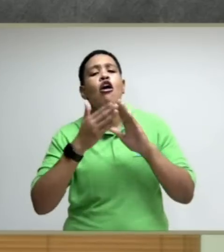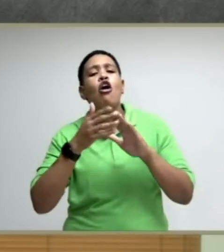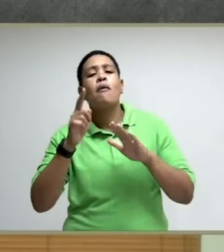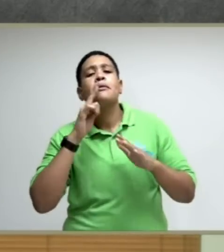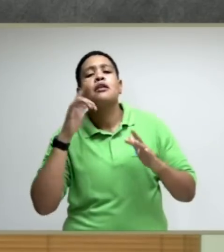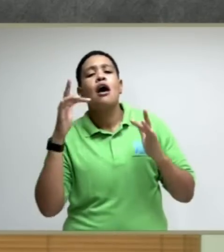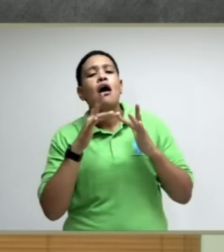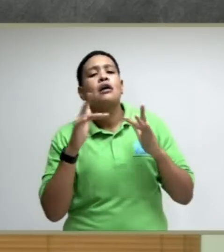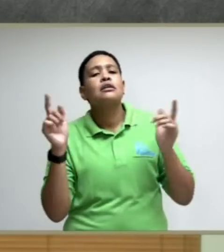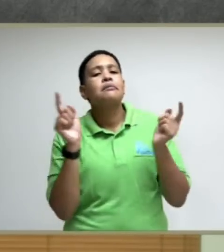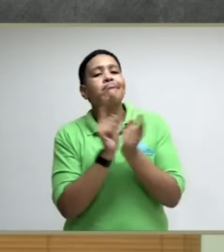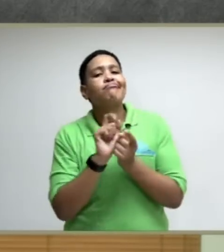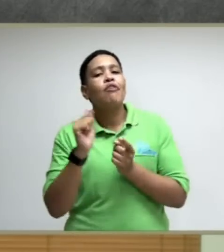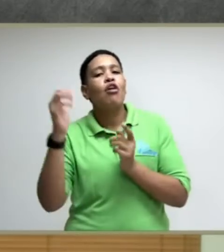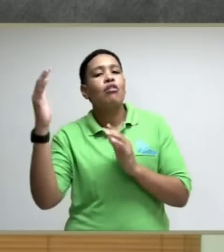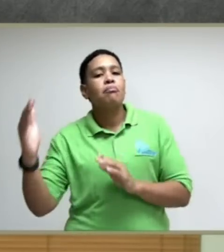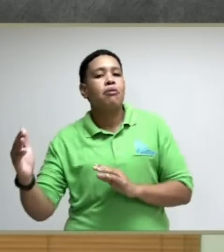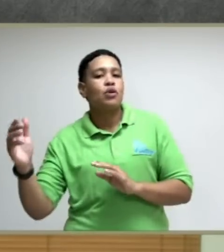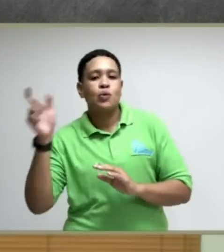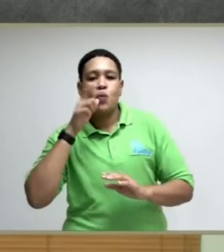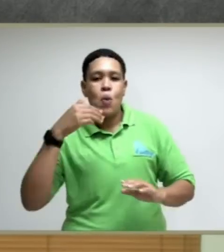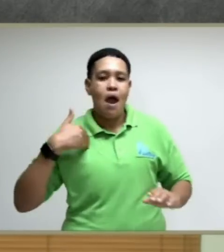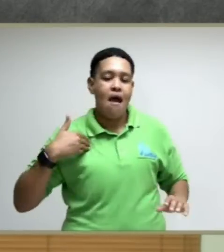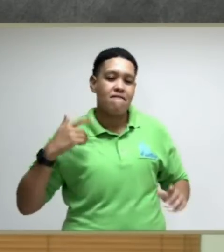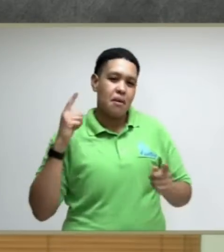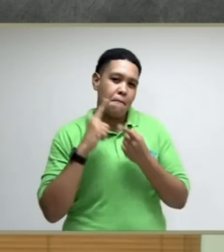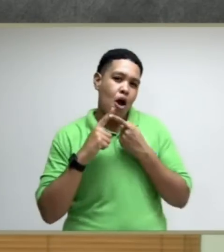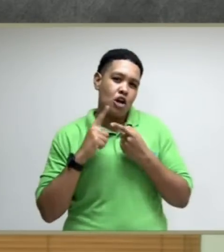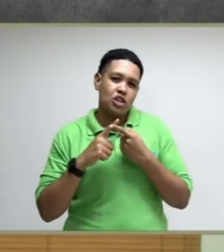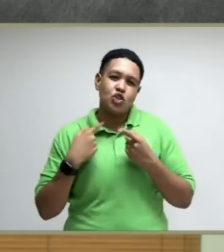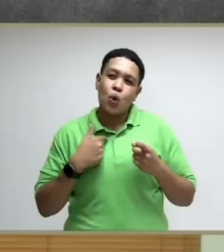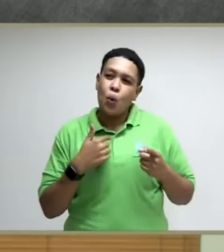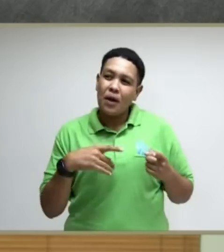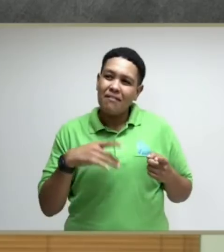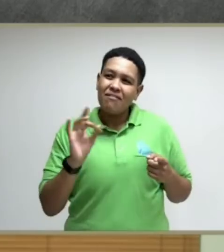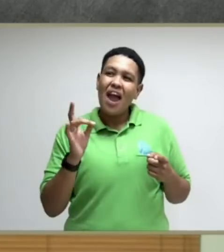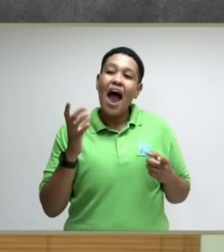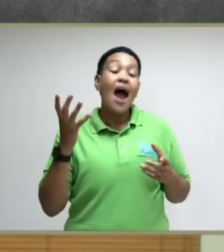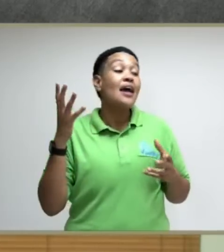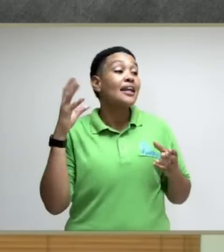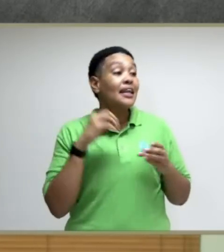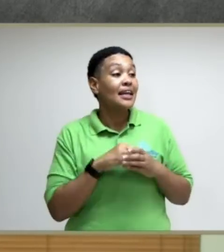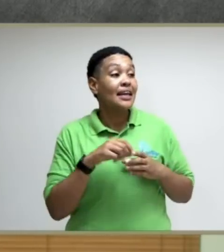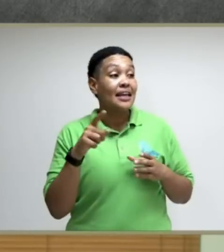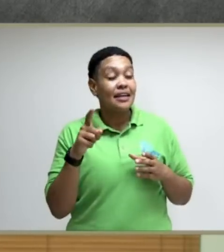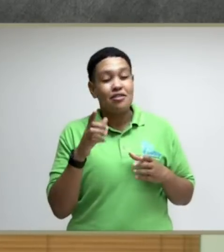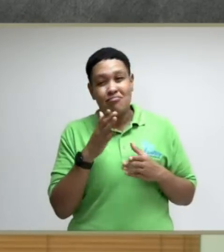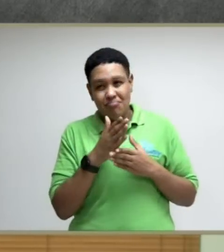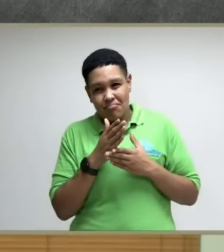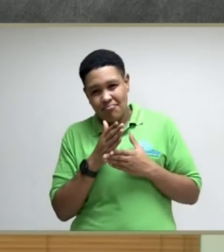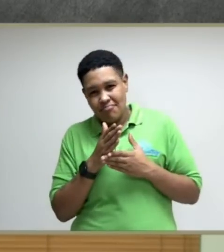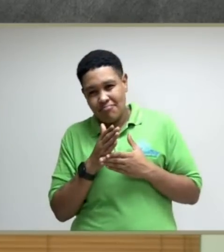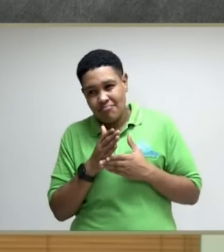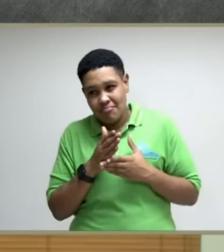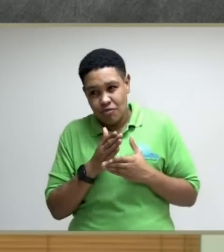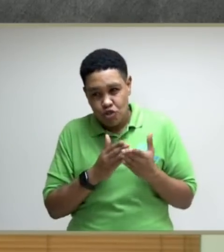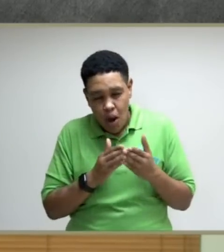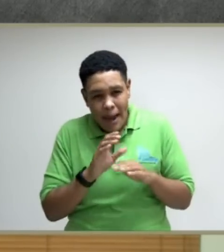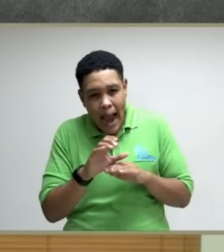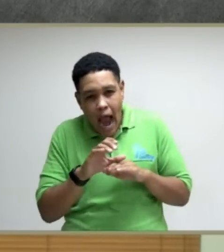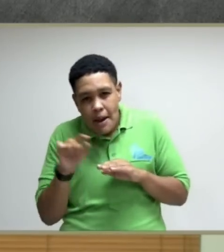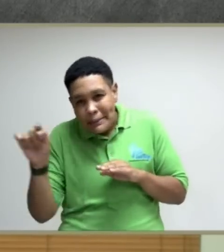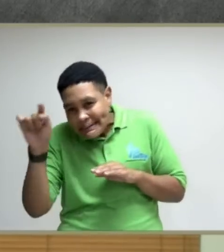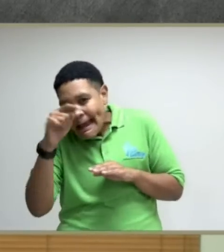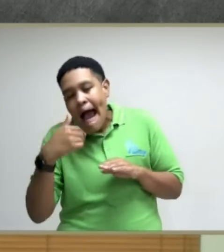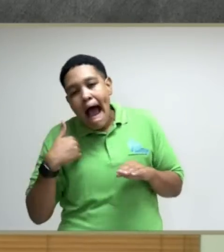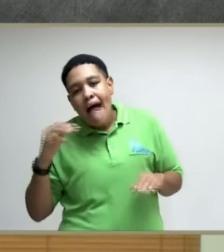contacts of other positive cases. So we have detected it in some in Caribbean,